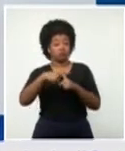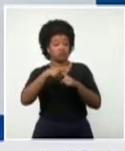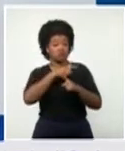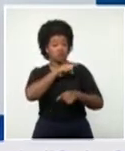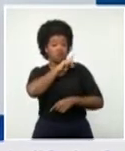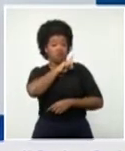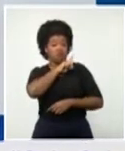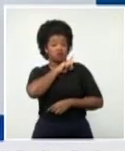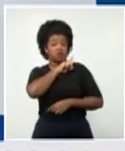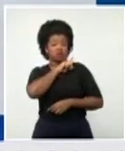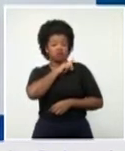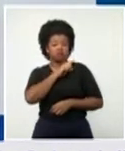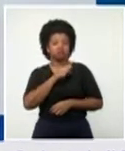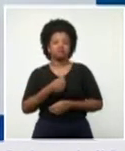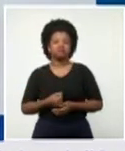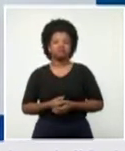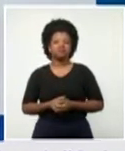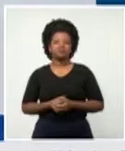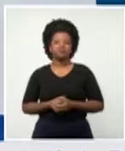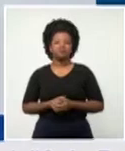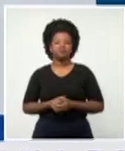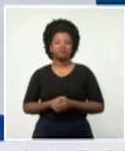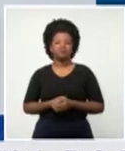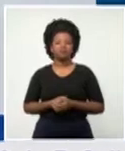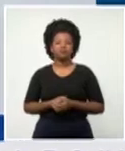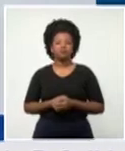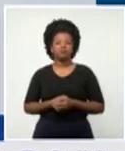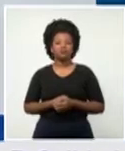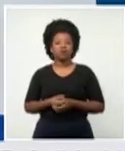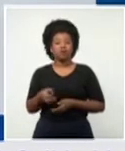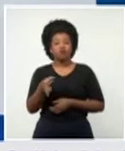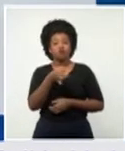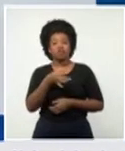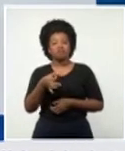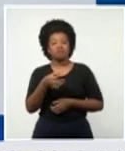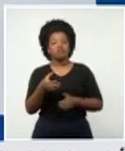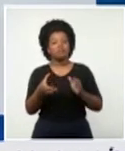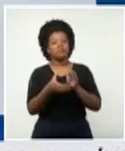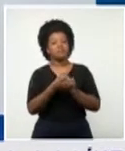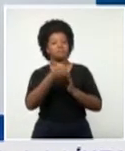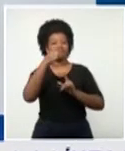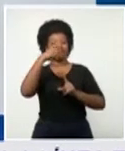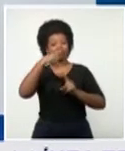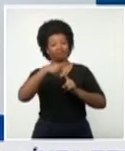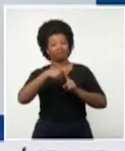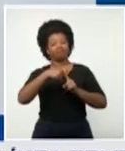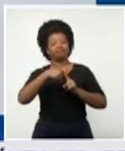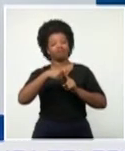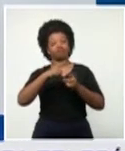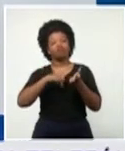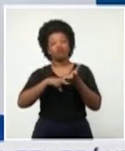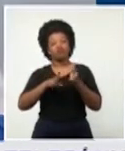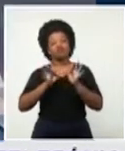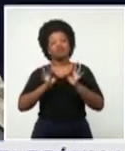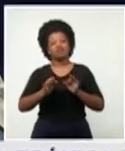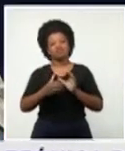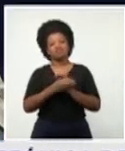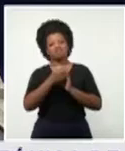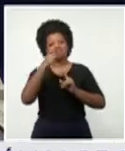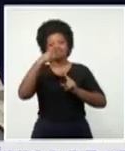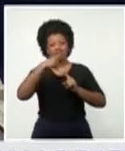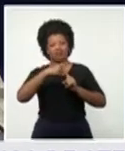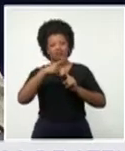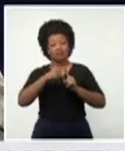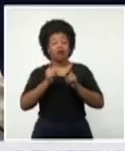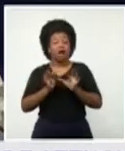And one of the cases diagnosed yesterday is from the municipality of Matanzas in the Matanzas